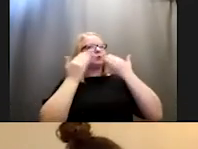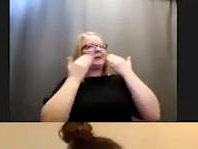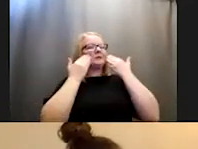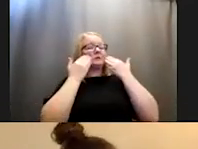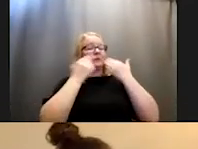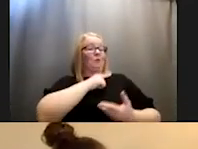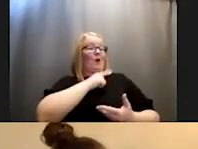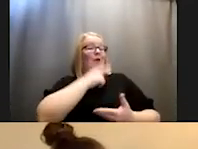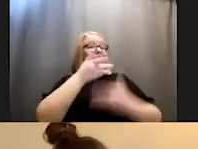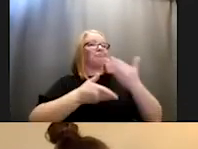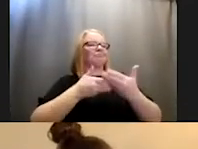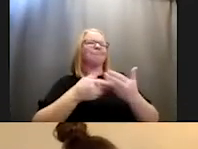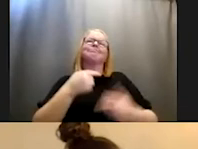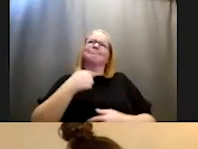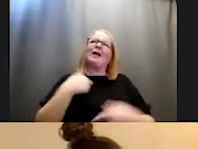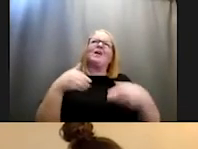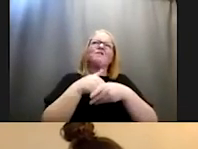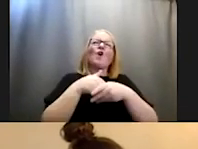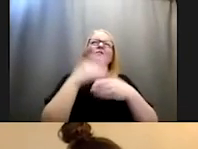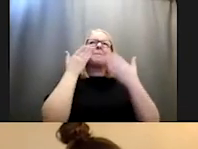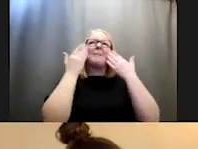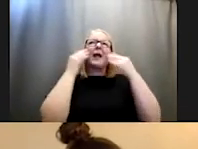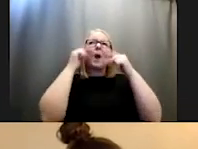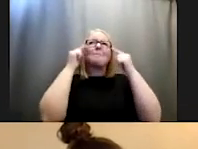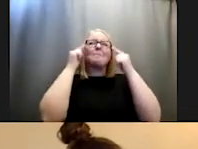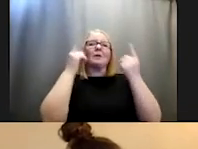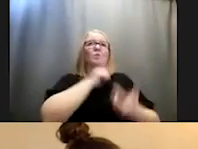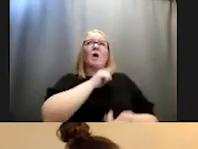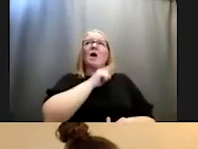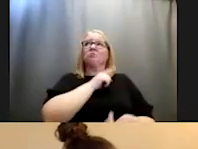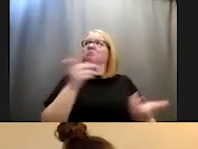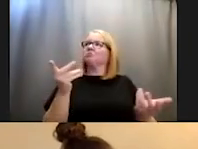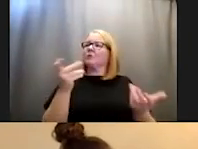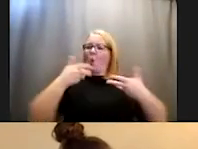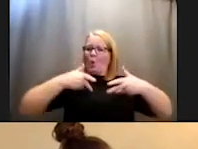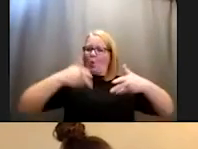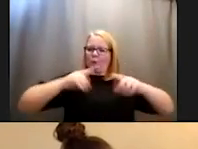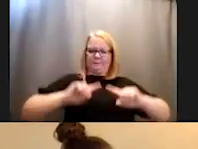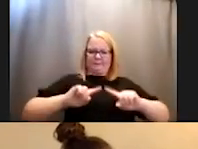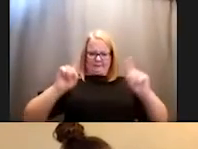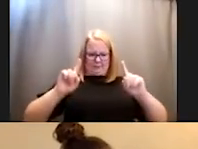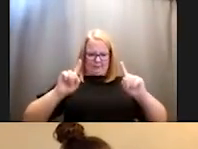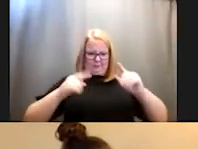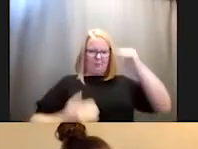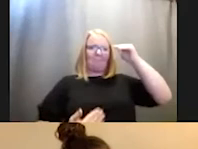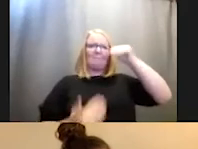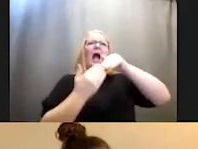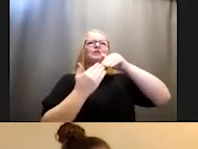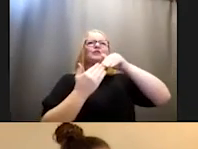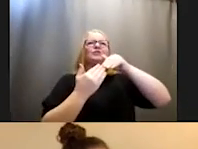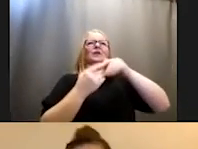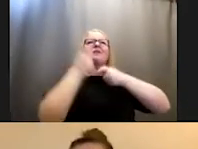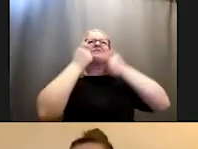says, I got involved with the makeup bit because now that the clothes were different, the face was wrong. It was still very